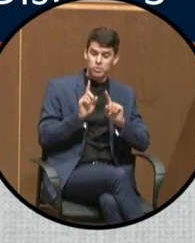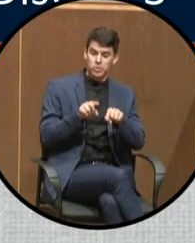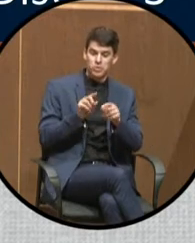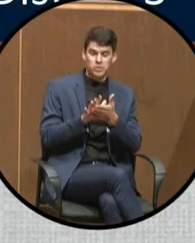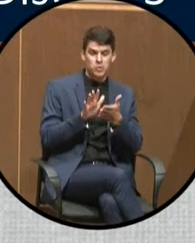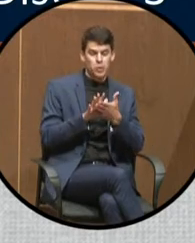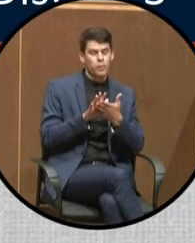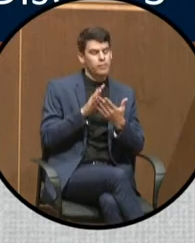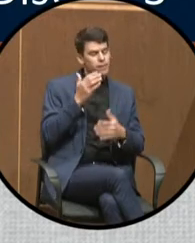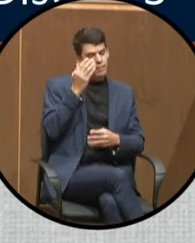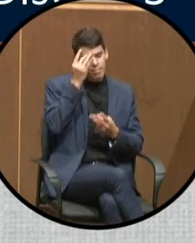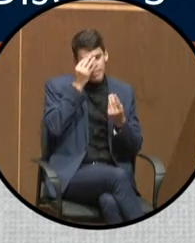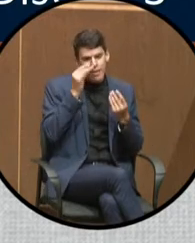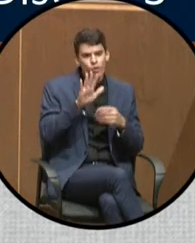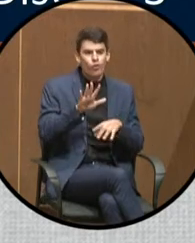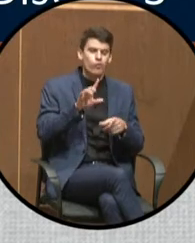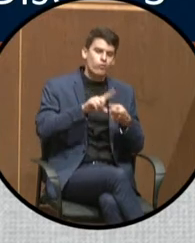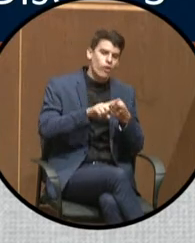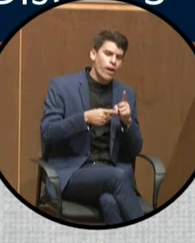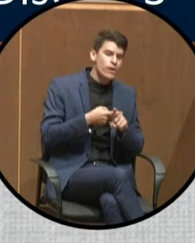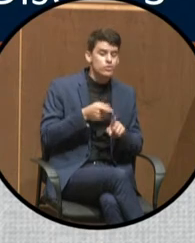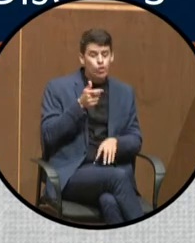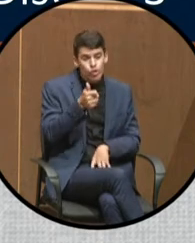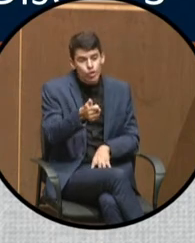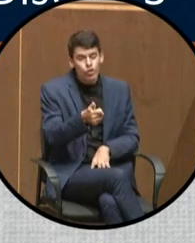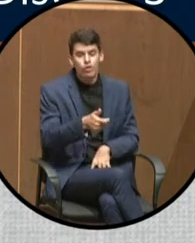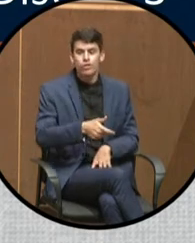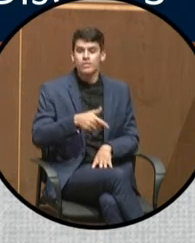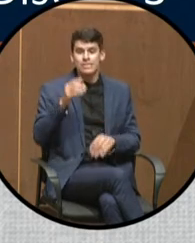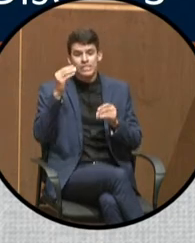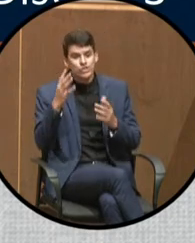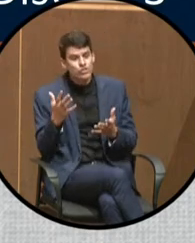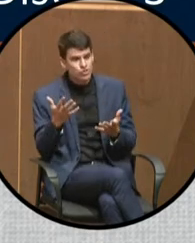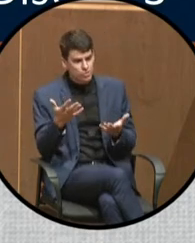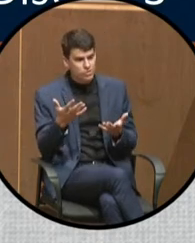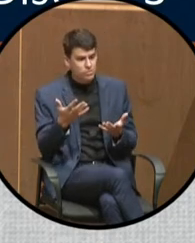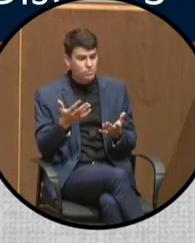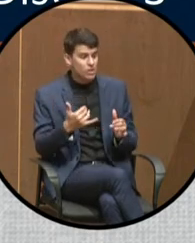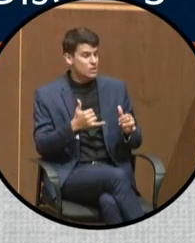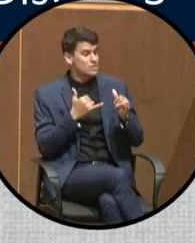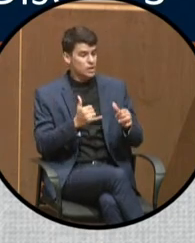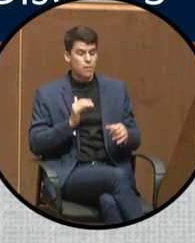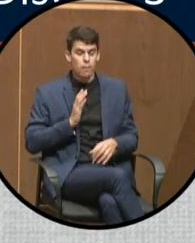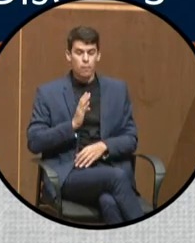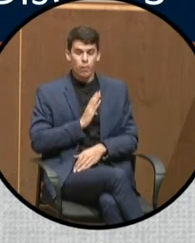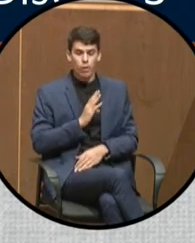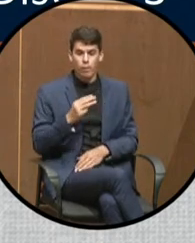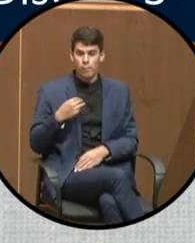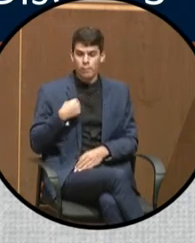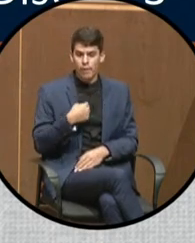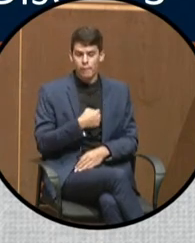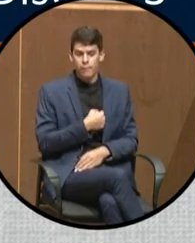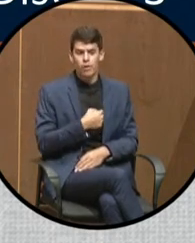about her friends, and her teachers. Like other board members, I've done an enormous amount of personal